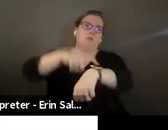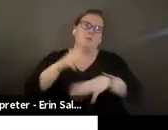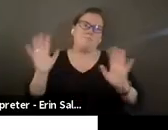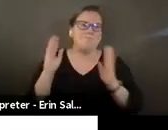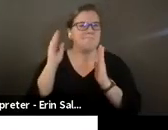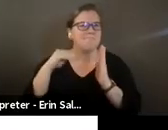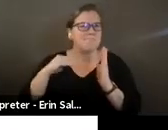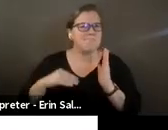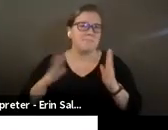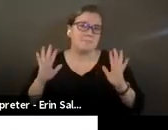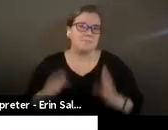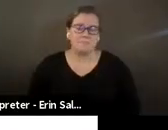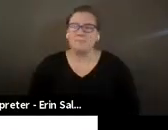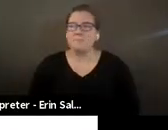next slide.